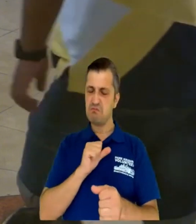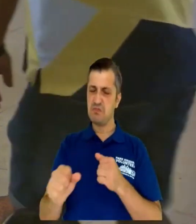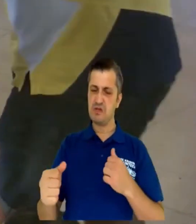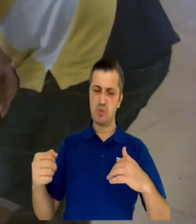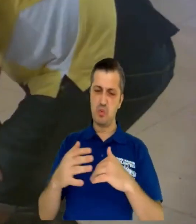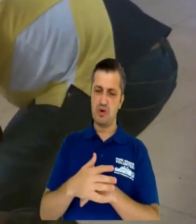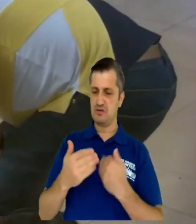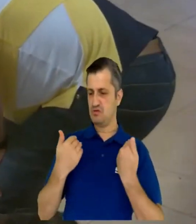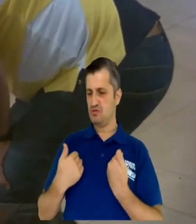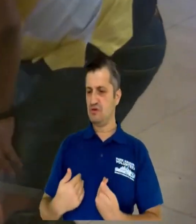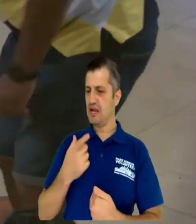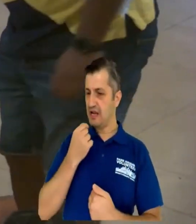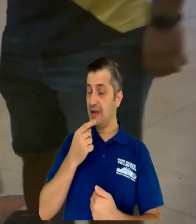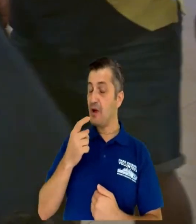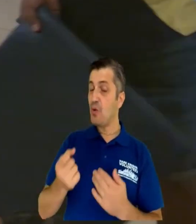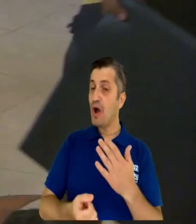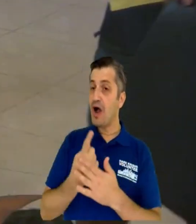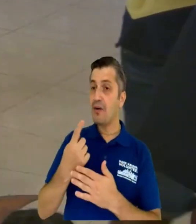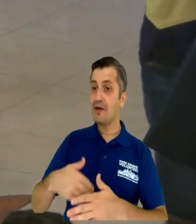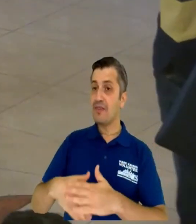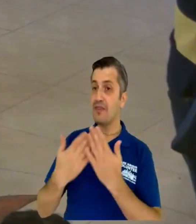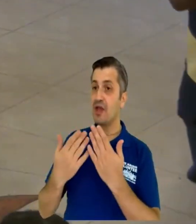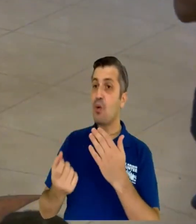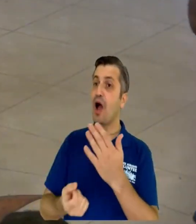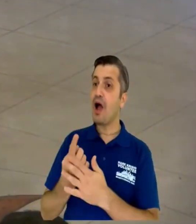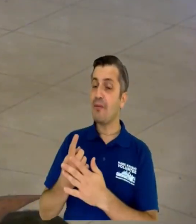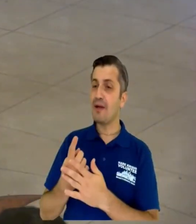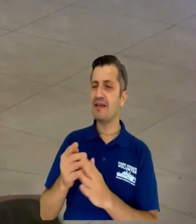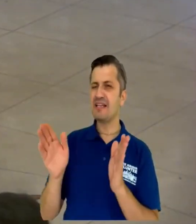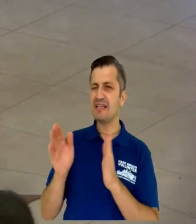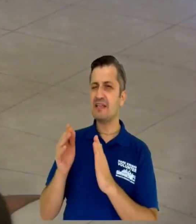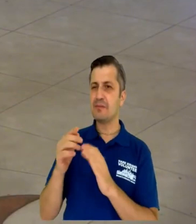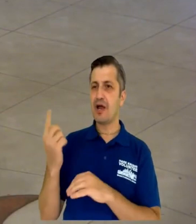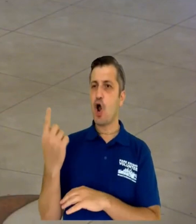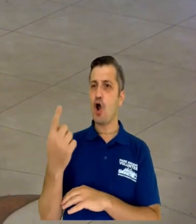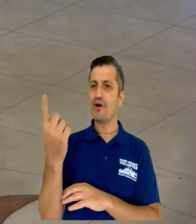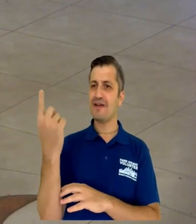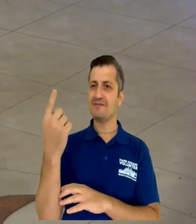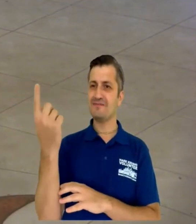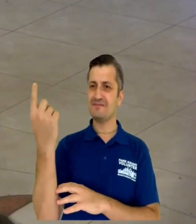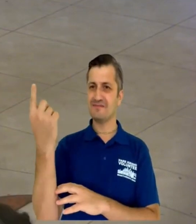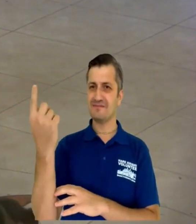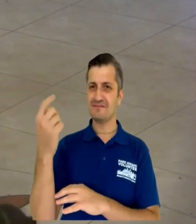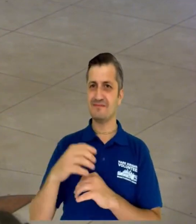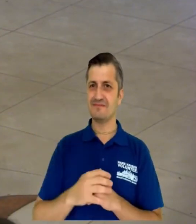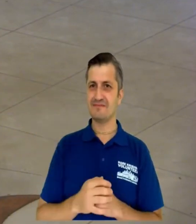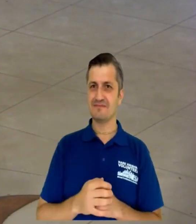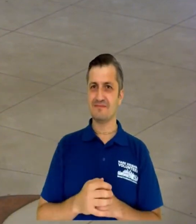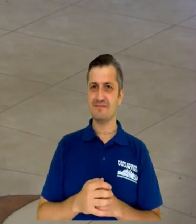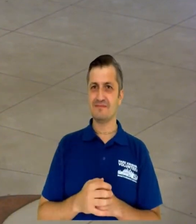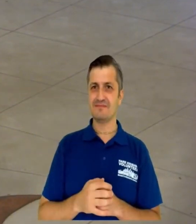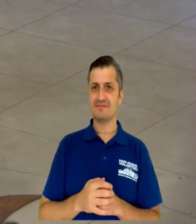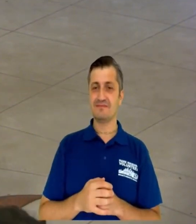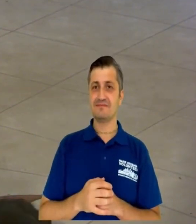But what happened on the day is that there was a mini hurricane. On the Manor, the whole mandap fell apart, and